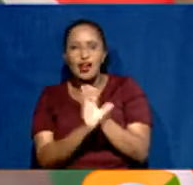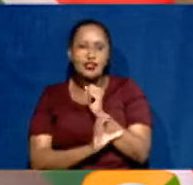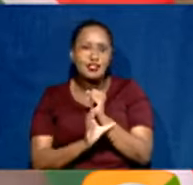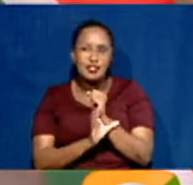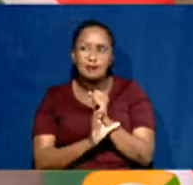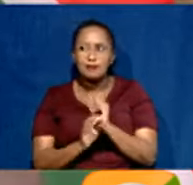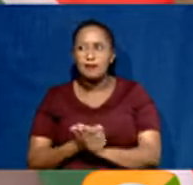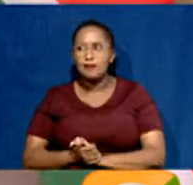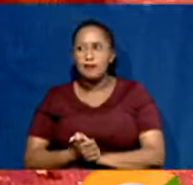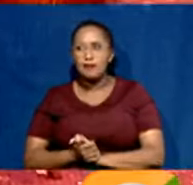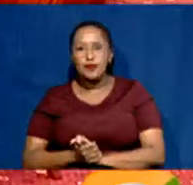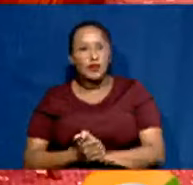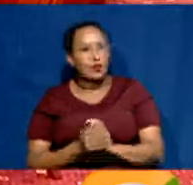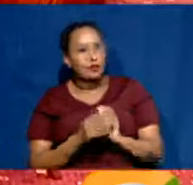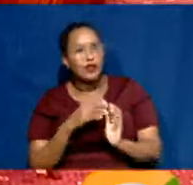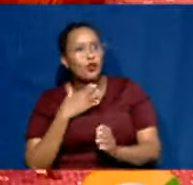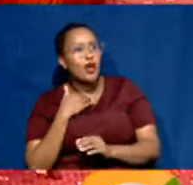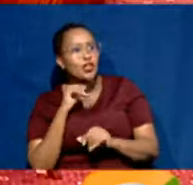we'll get to fuel.